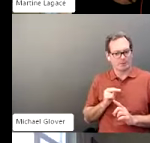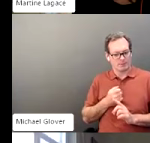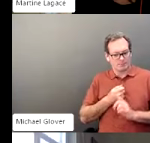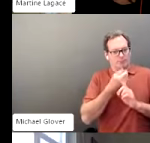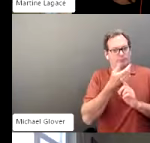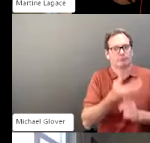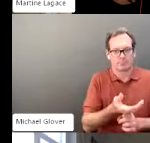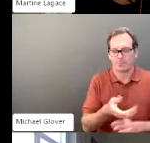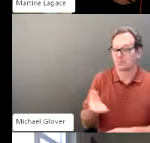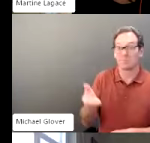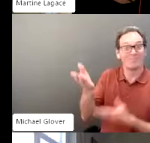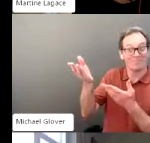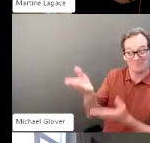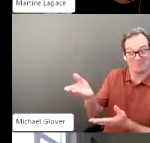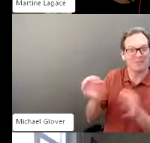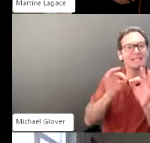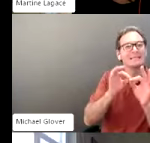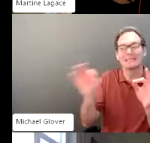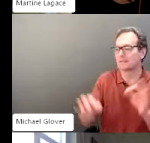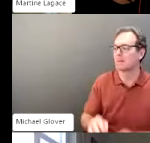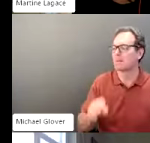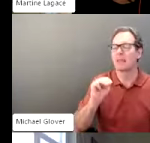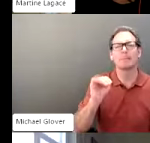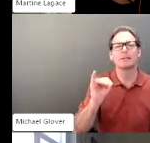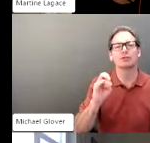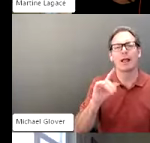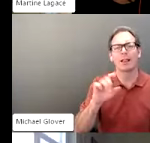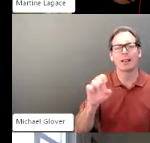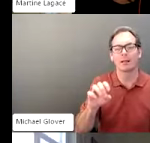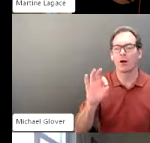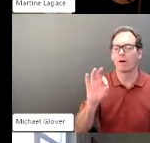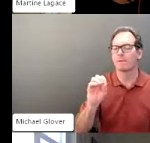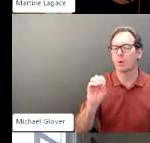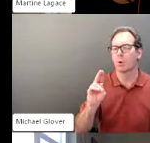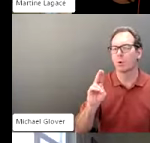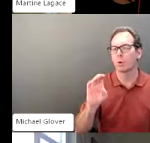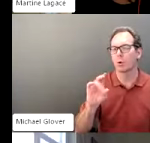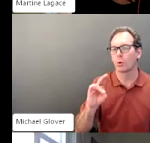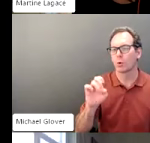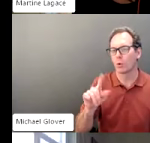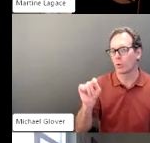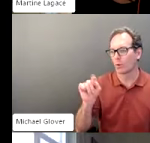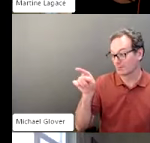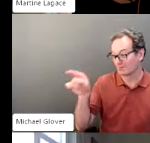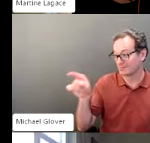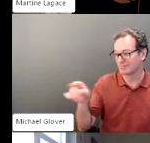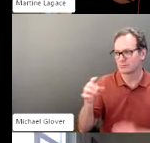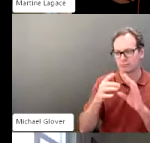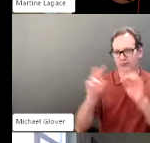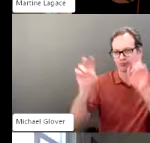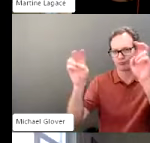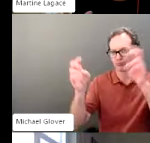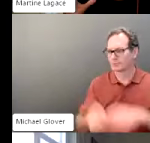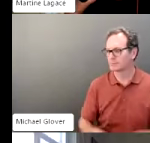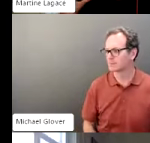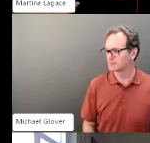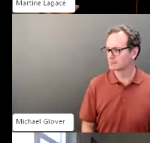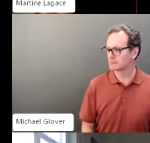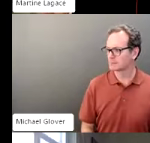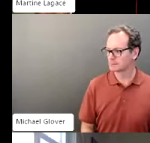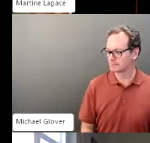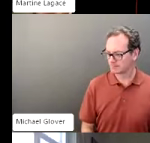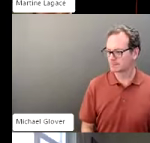statement from Michel Foucault, the sociologist, from his perspective, Foucault would say that the discourse constructs